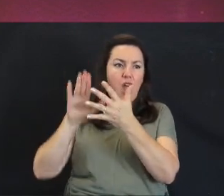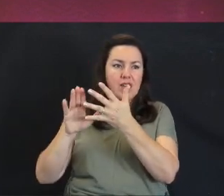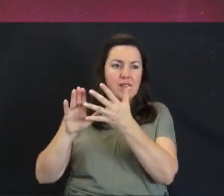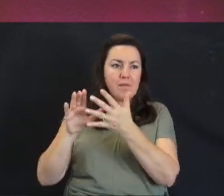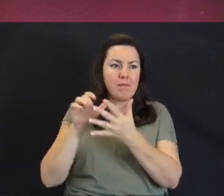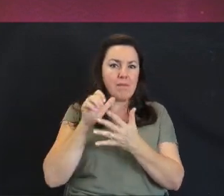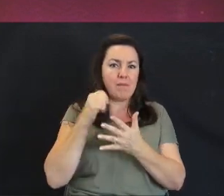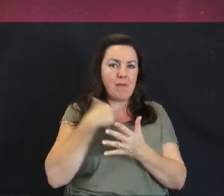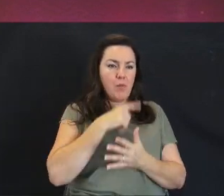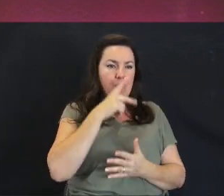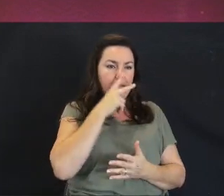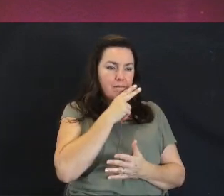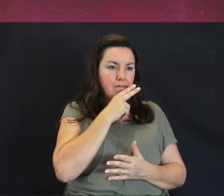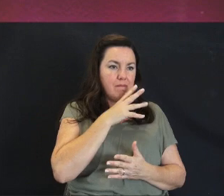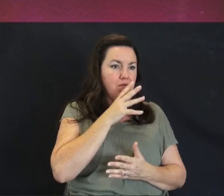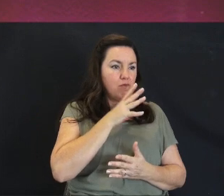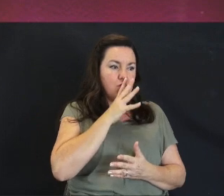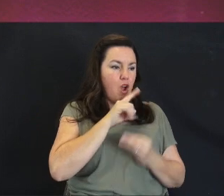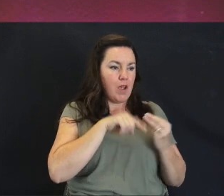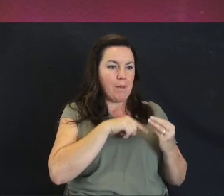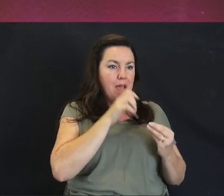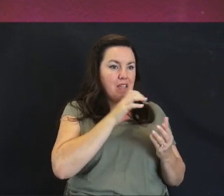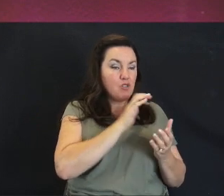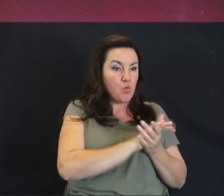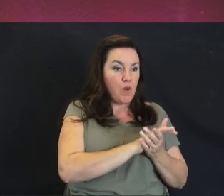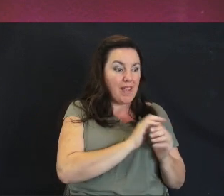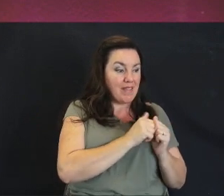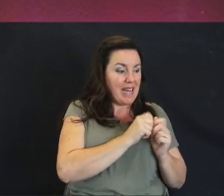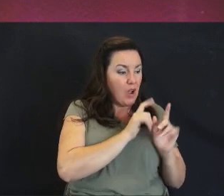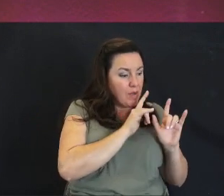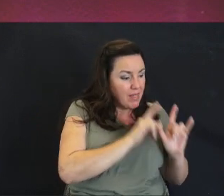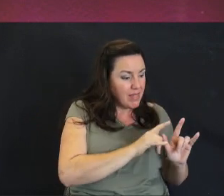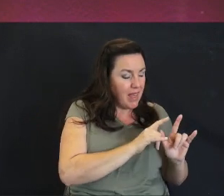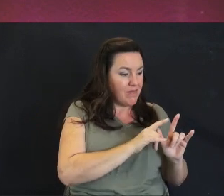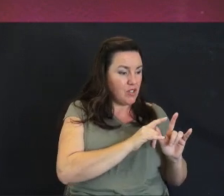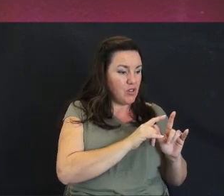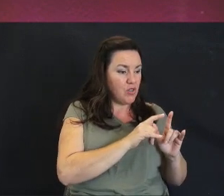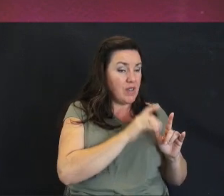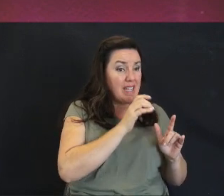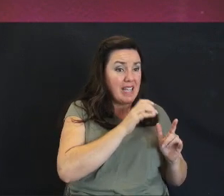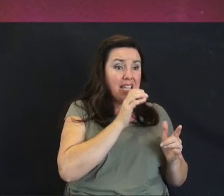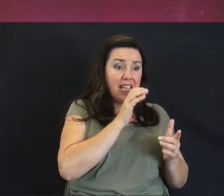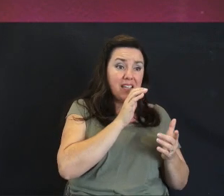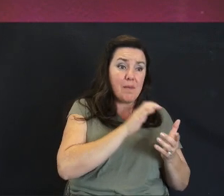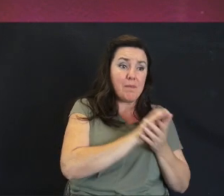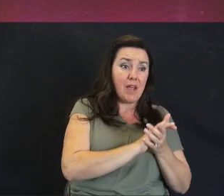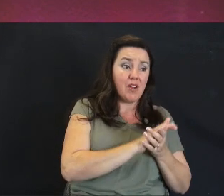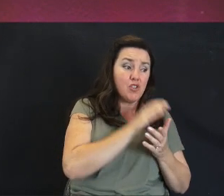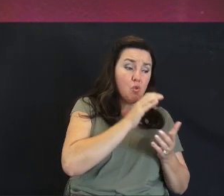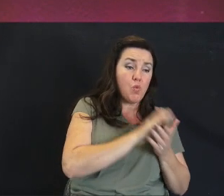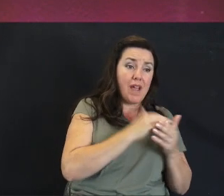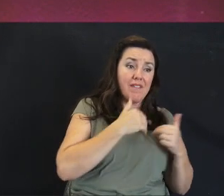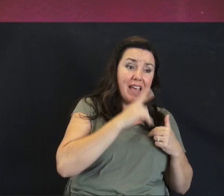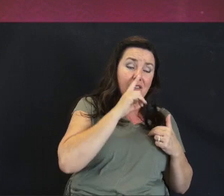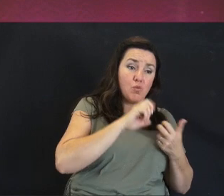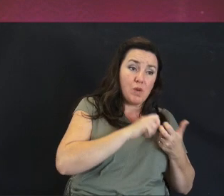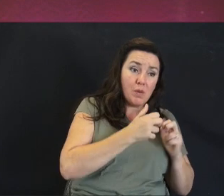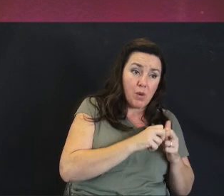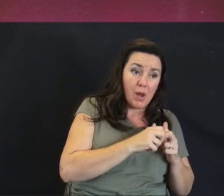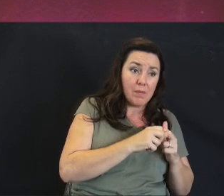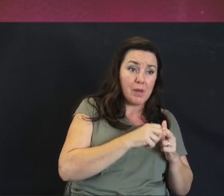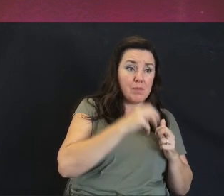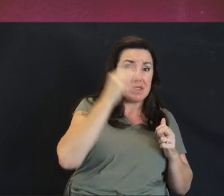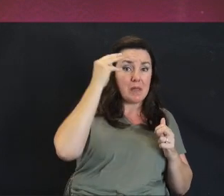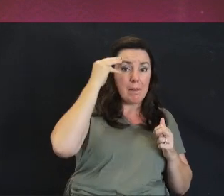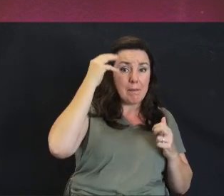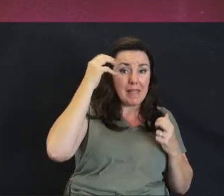hero out of How he loved a wife That suffered He was in a marriage With a wife that had issues Real issues Mental health issues